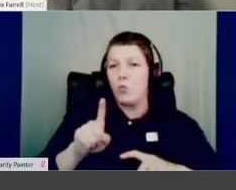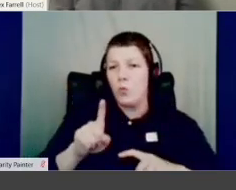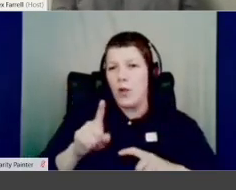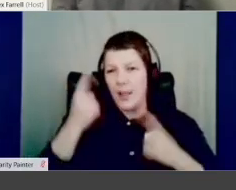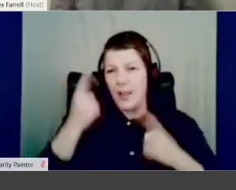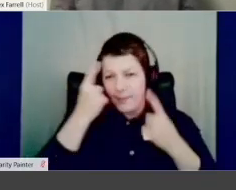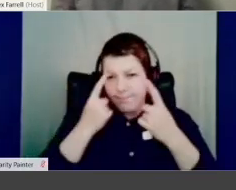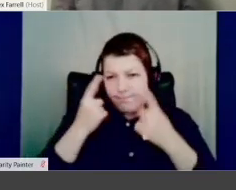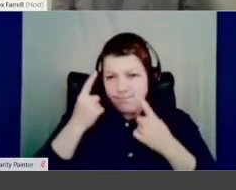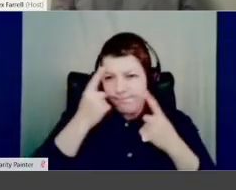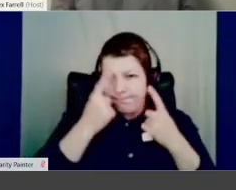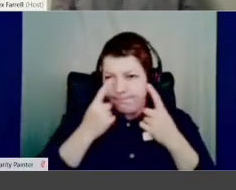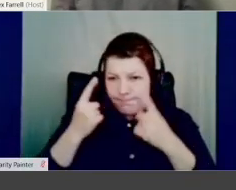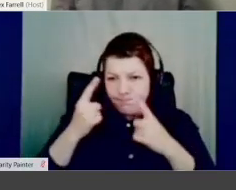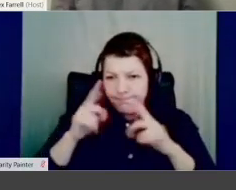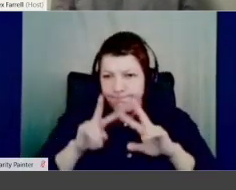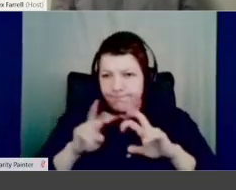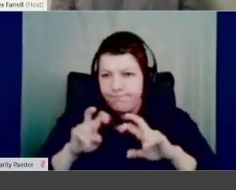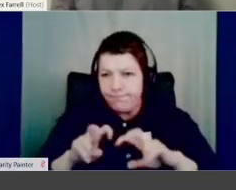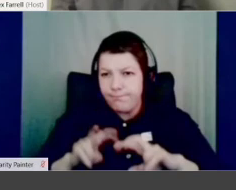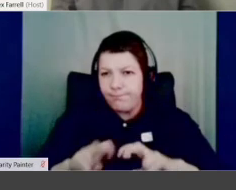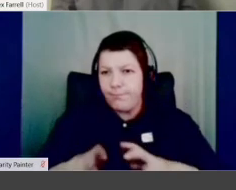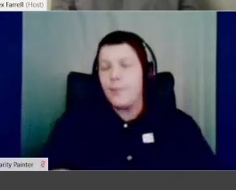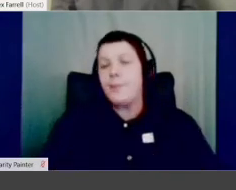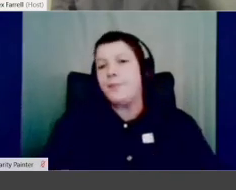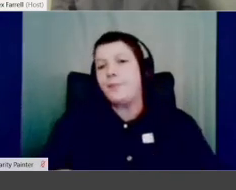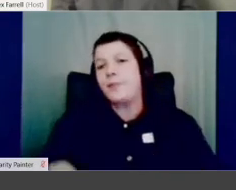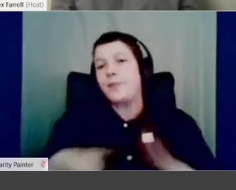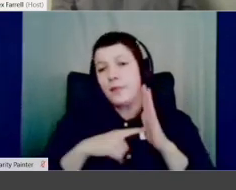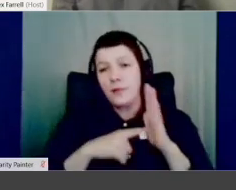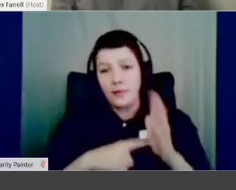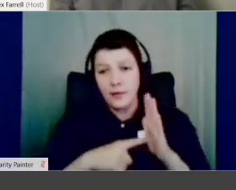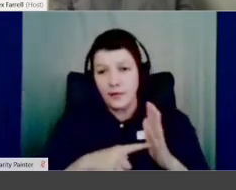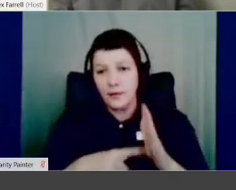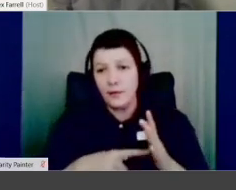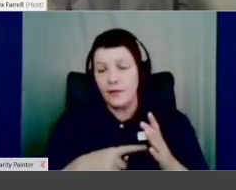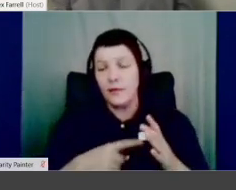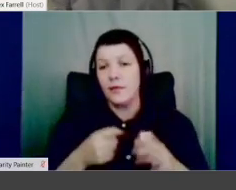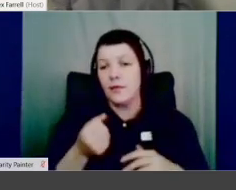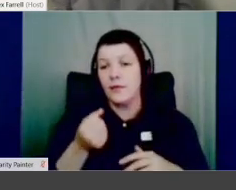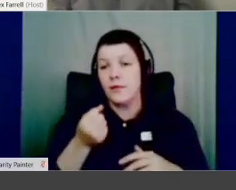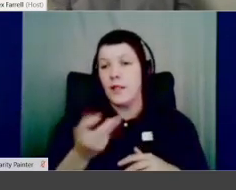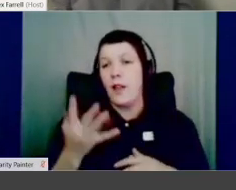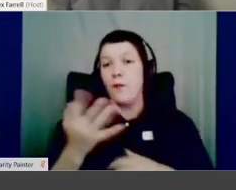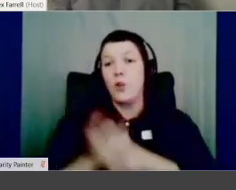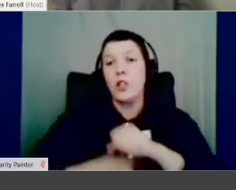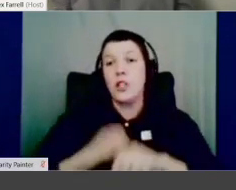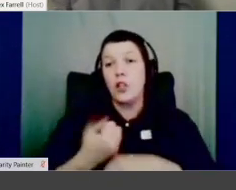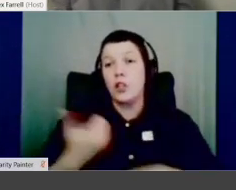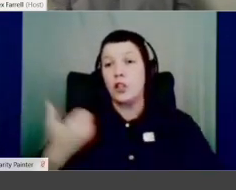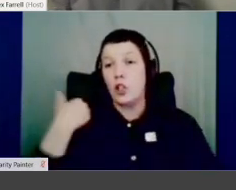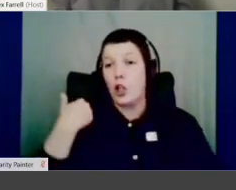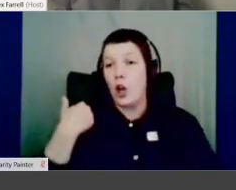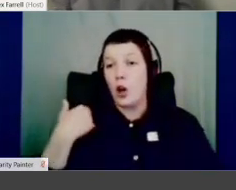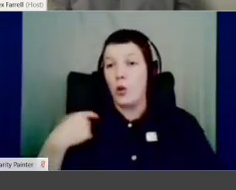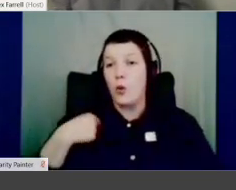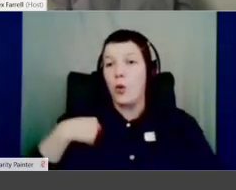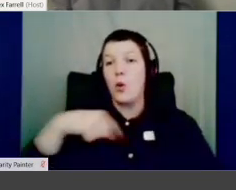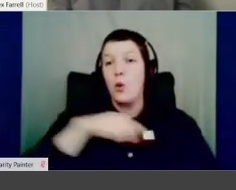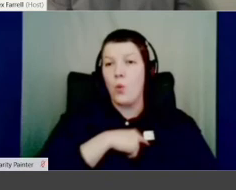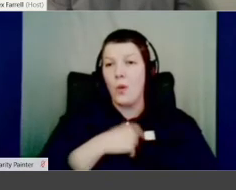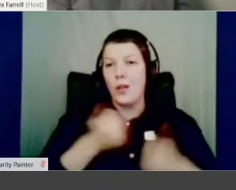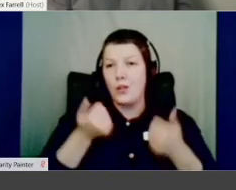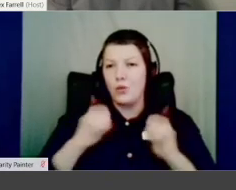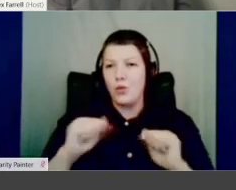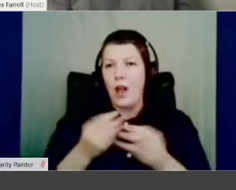I guess I can give you an example of how a lot of us years ago tried to solve a screen reader issue and then